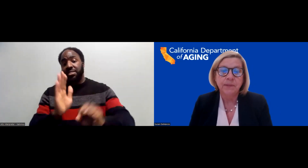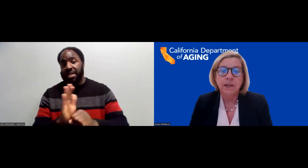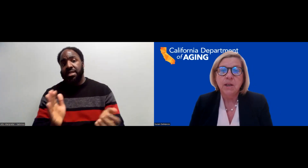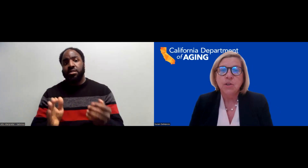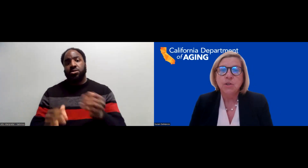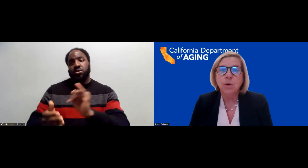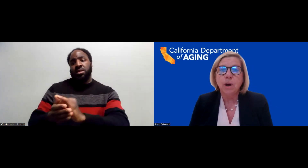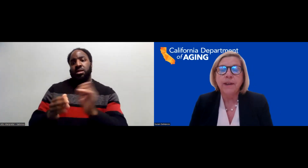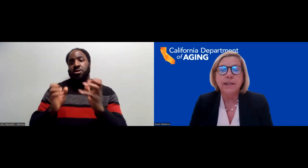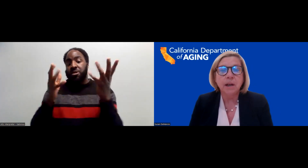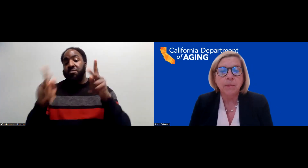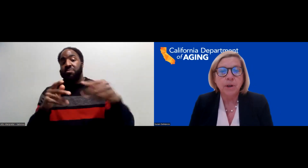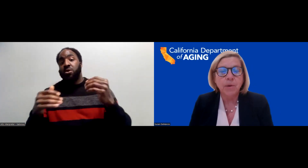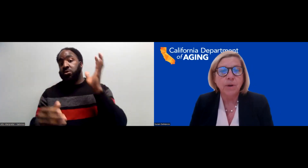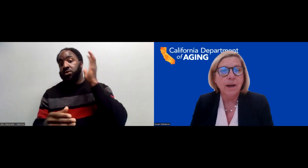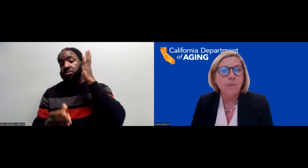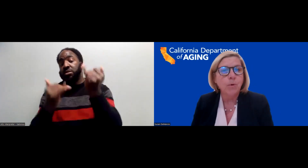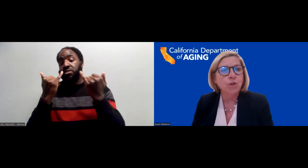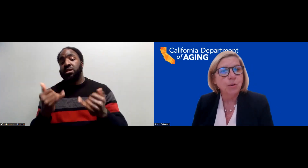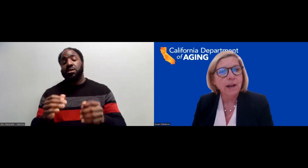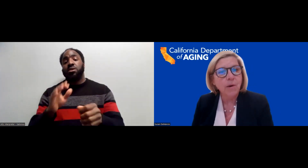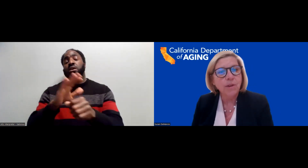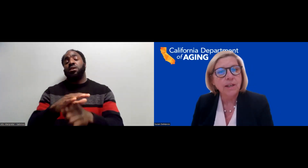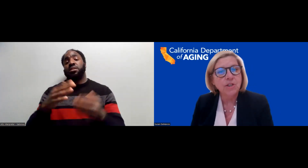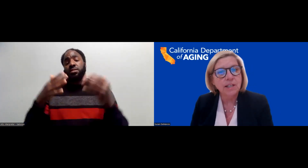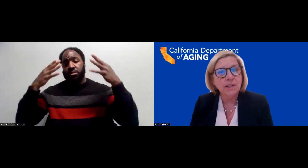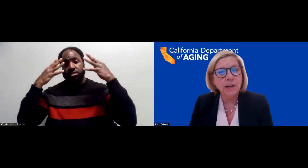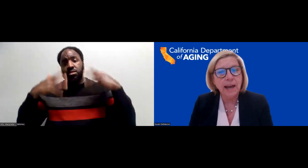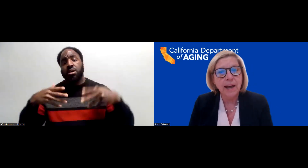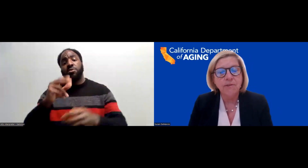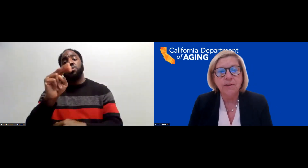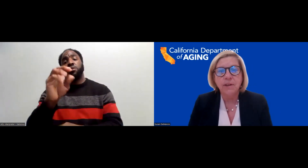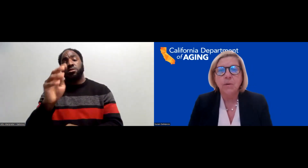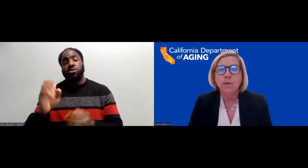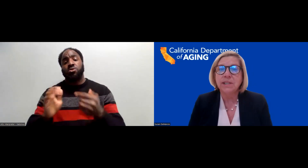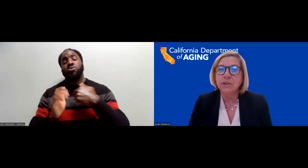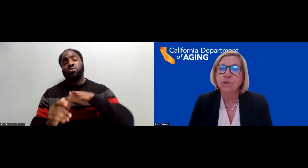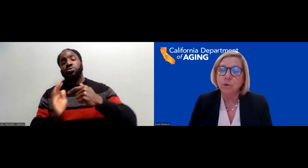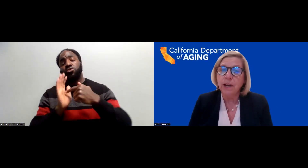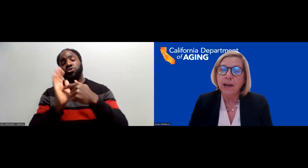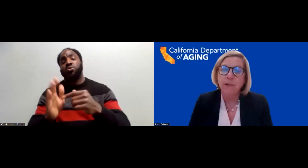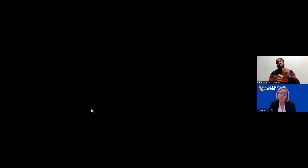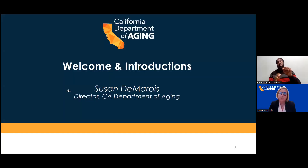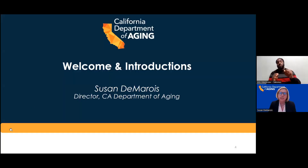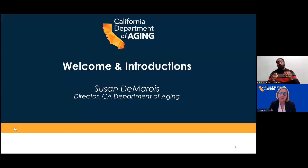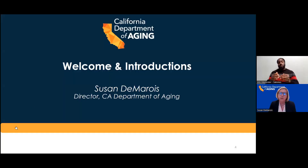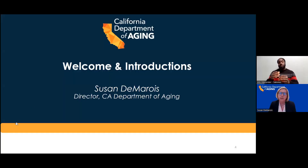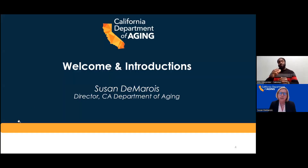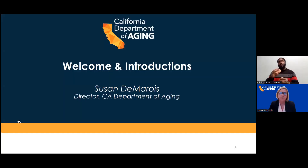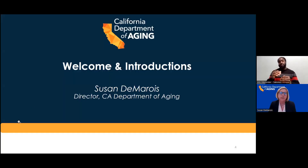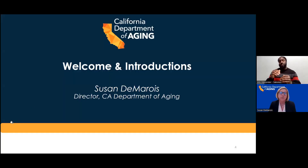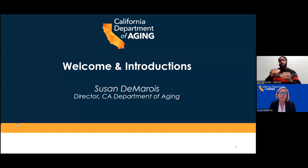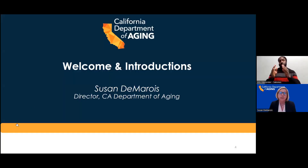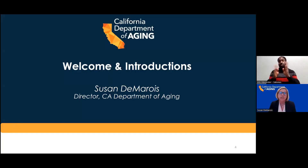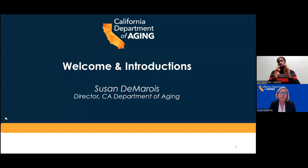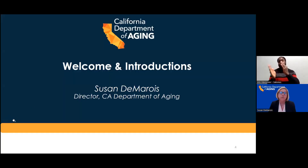daily. So on that somber note, we'll show now the agenda that we have. We still do have much to celebrate, and